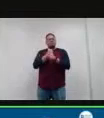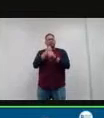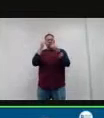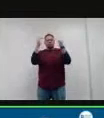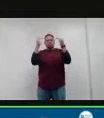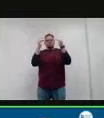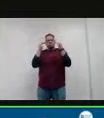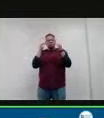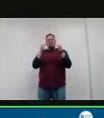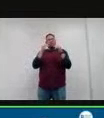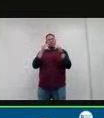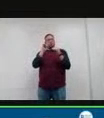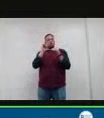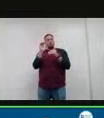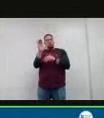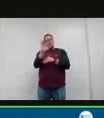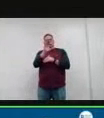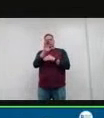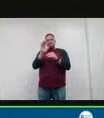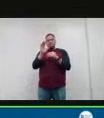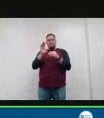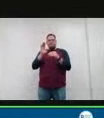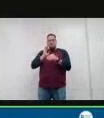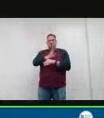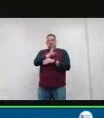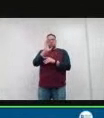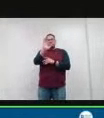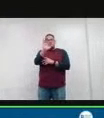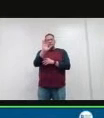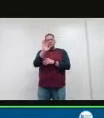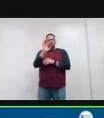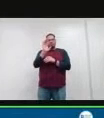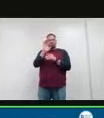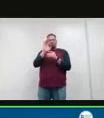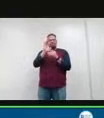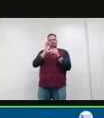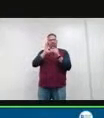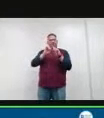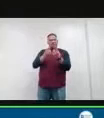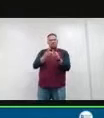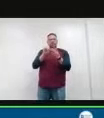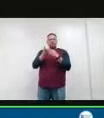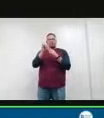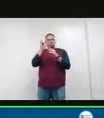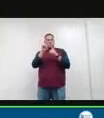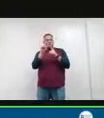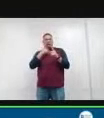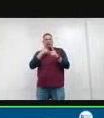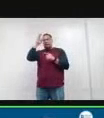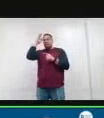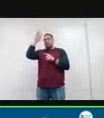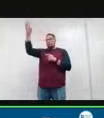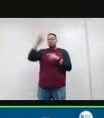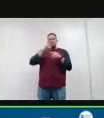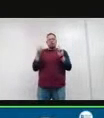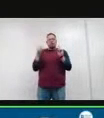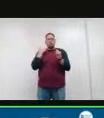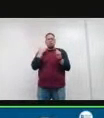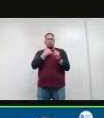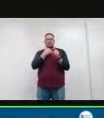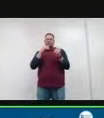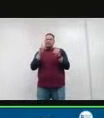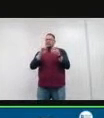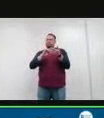to the needs of your board and your district. So these are words that I came up with. We need to make them your